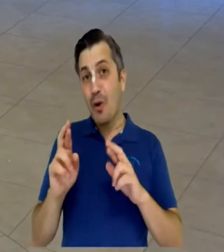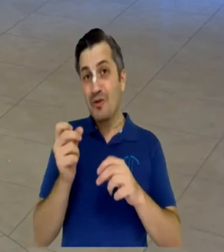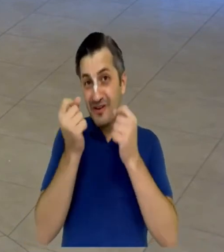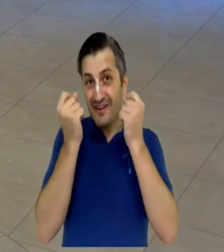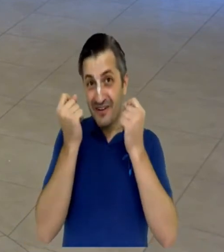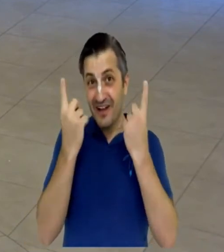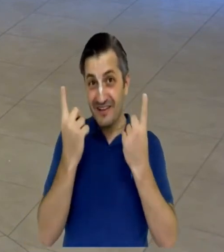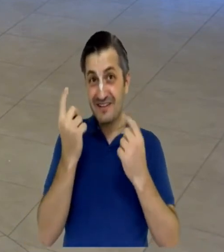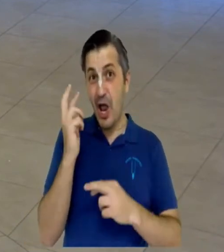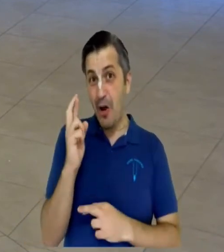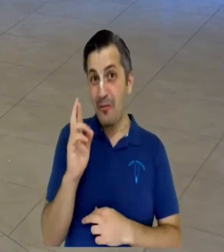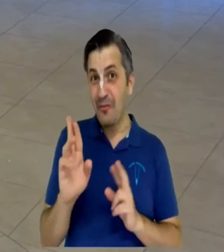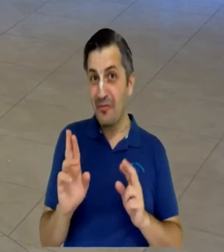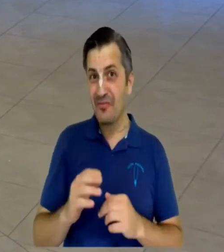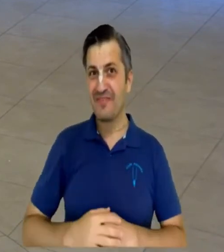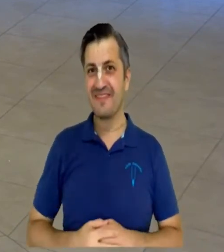but yes, you want to.